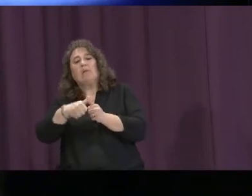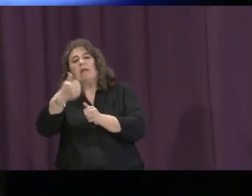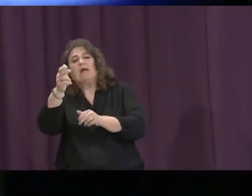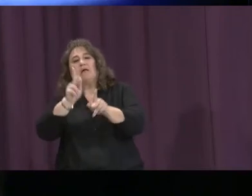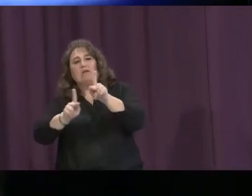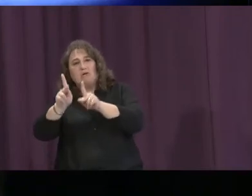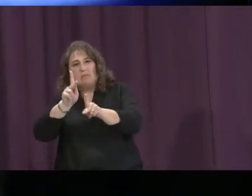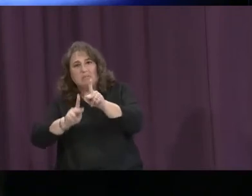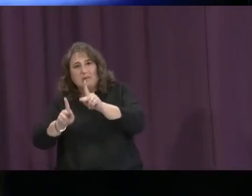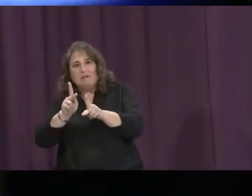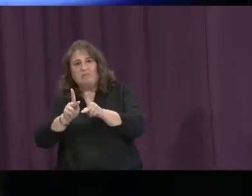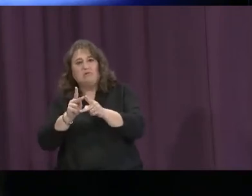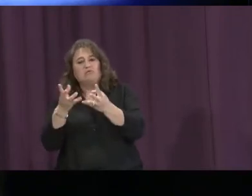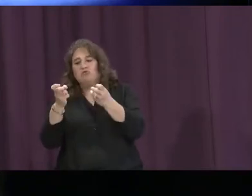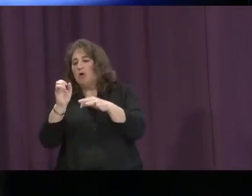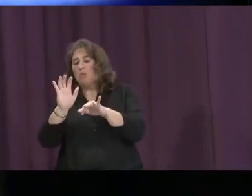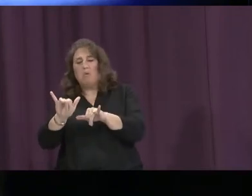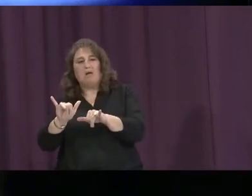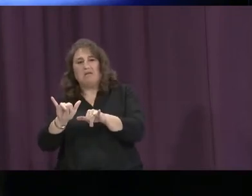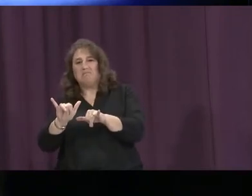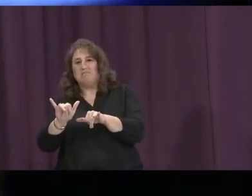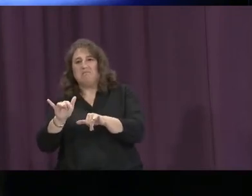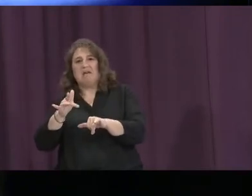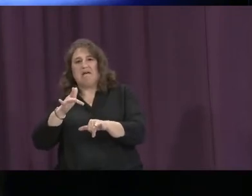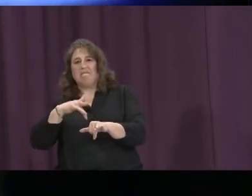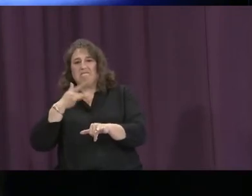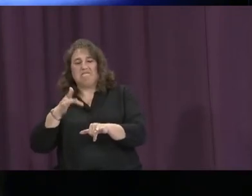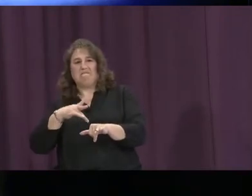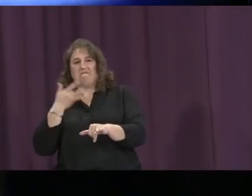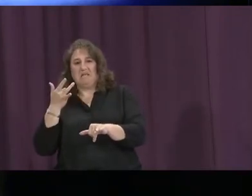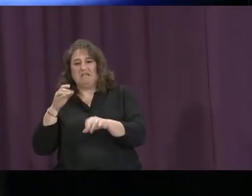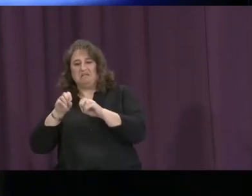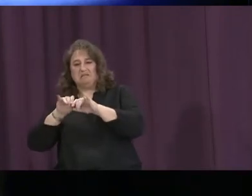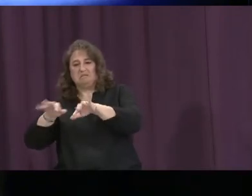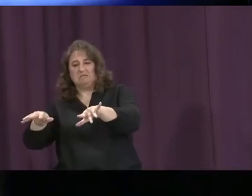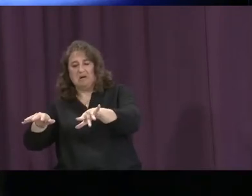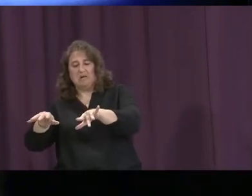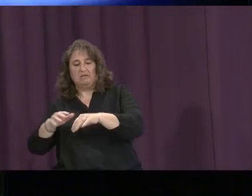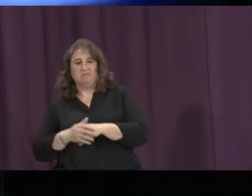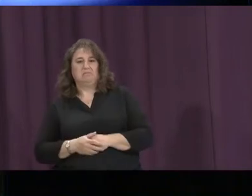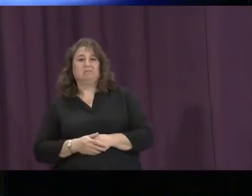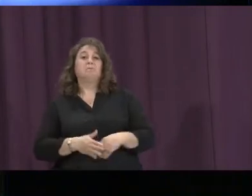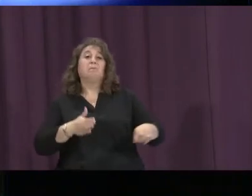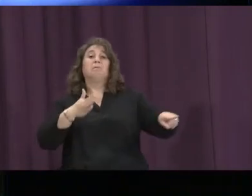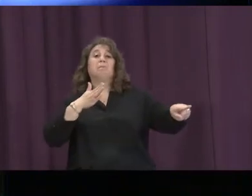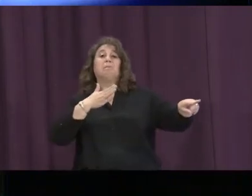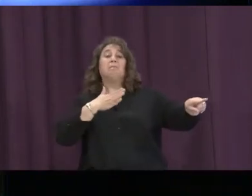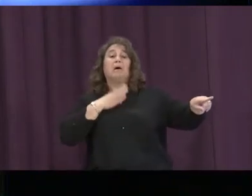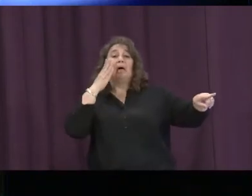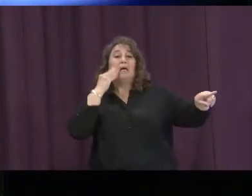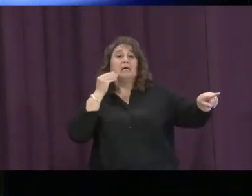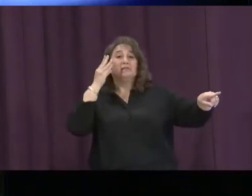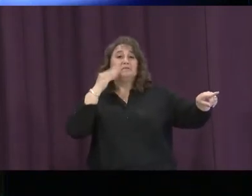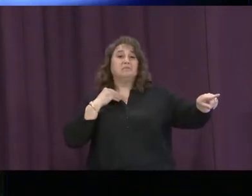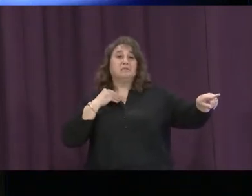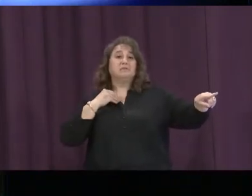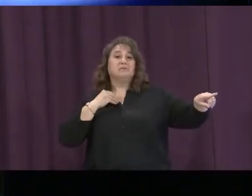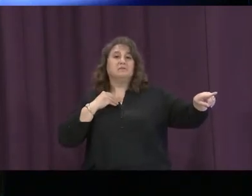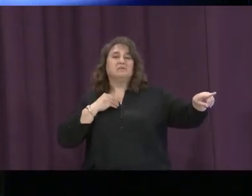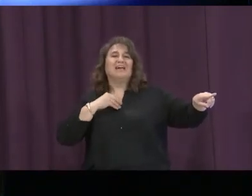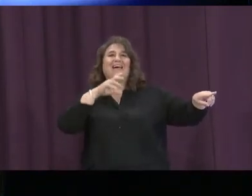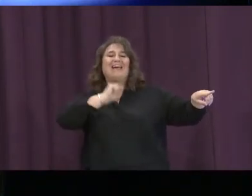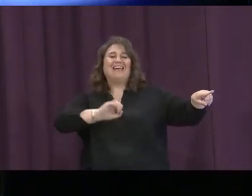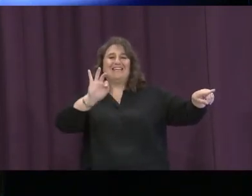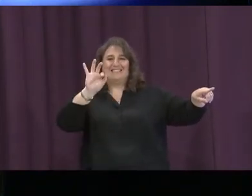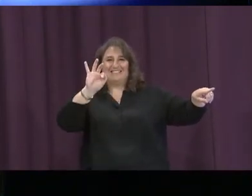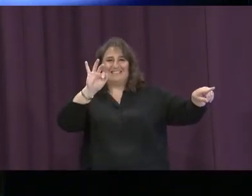these negative experiences. I will share about ageism a little bit. When I was in the medical field, I was a teenager, not, I was the older, 19.